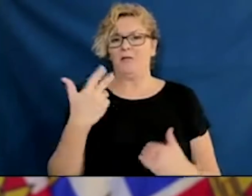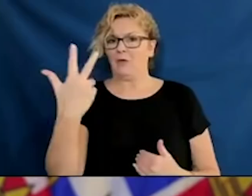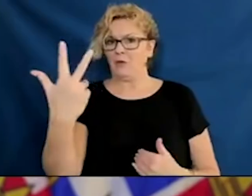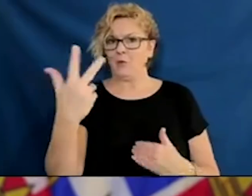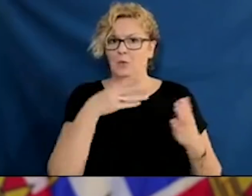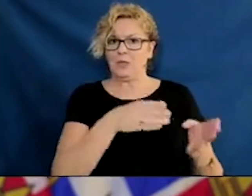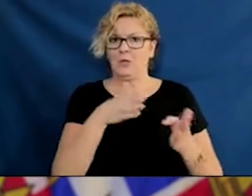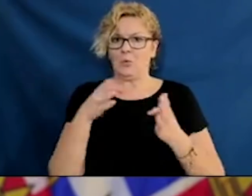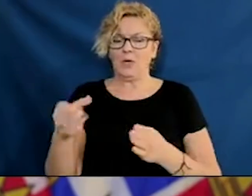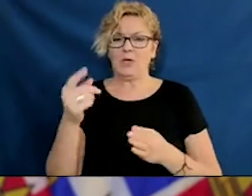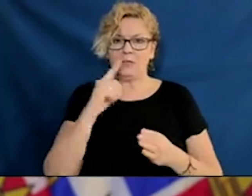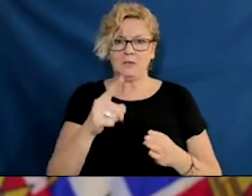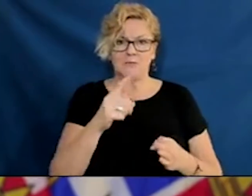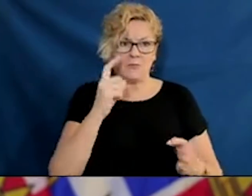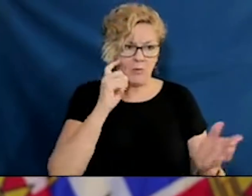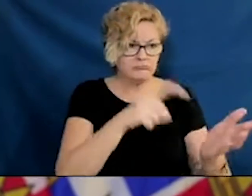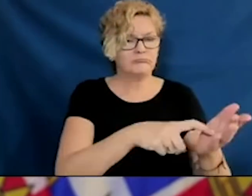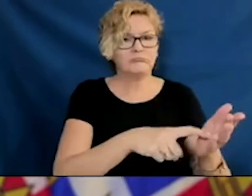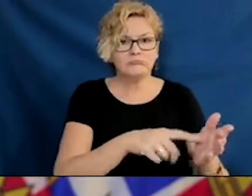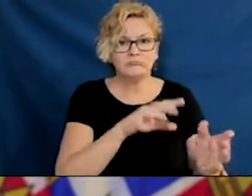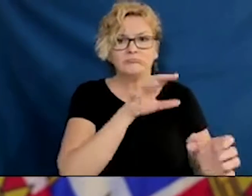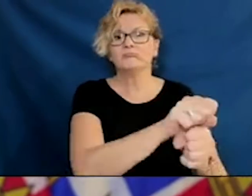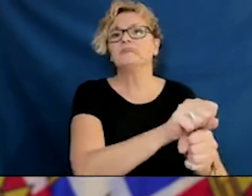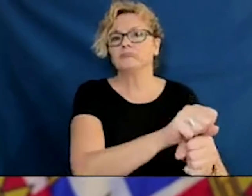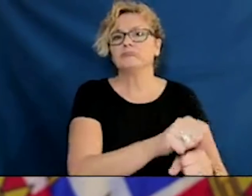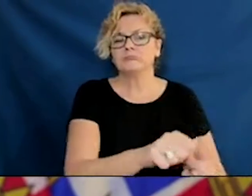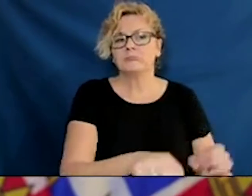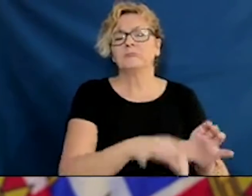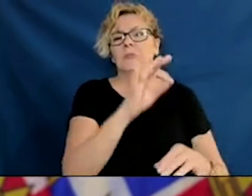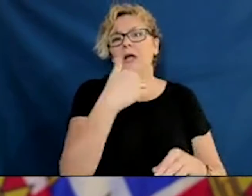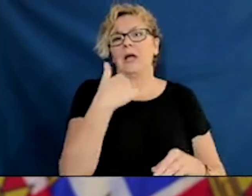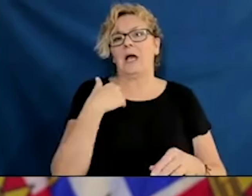is as random sampling of surveillance